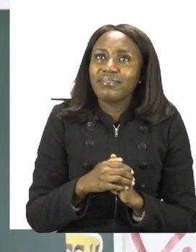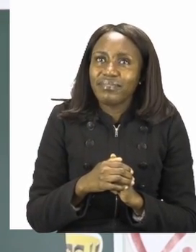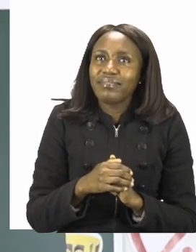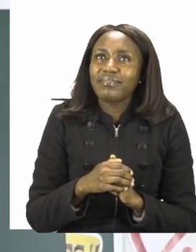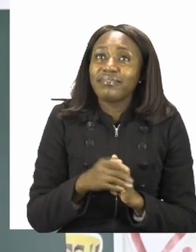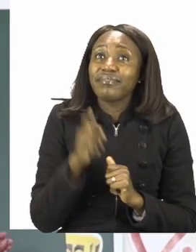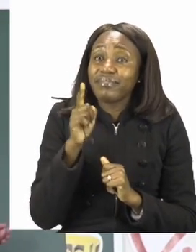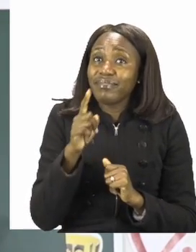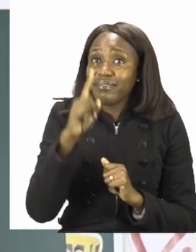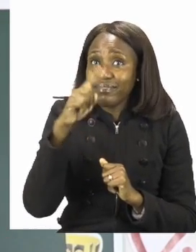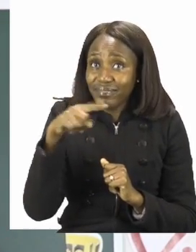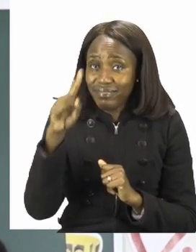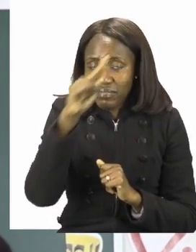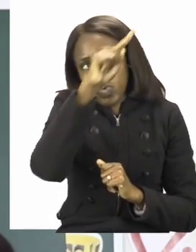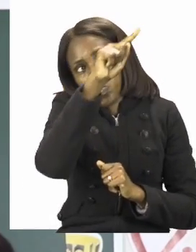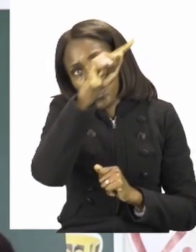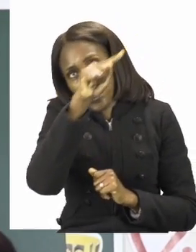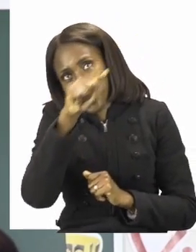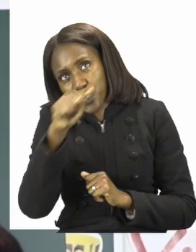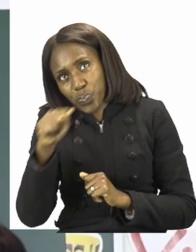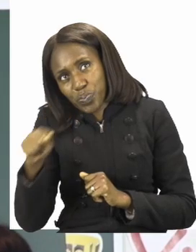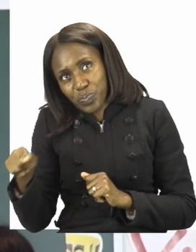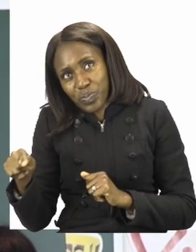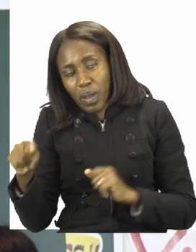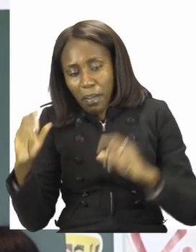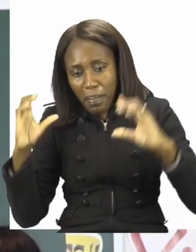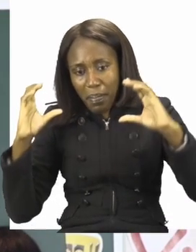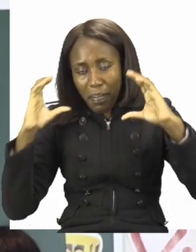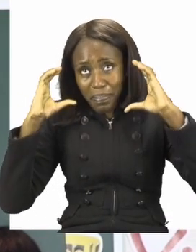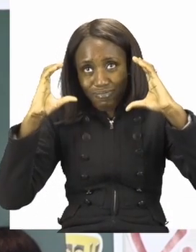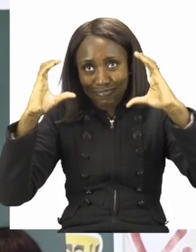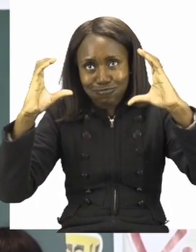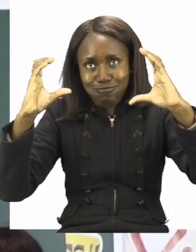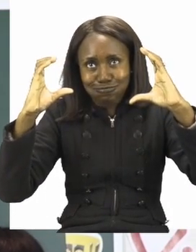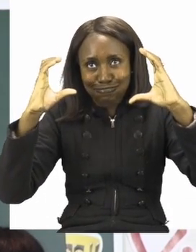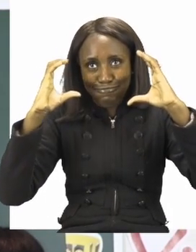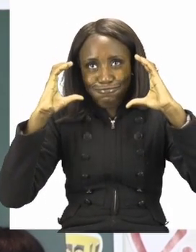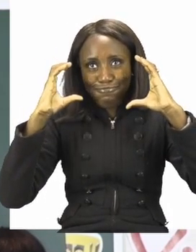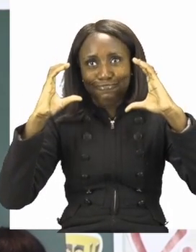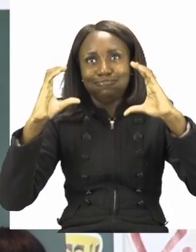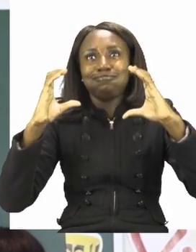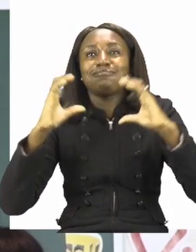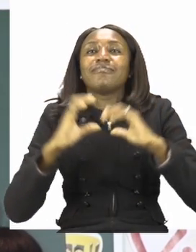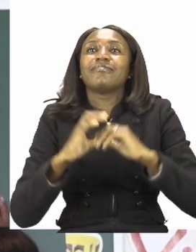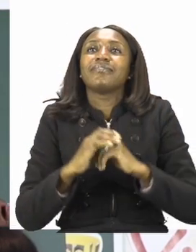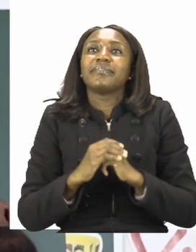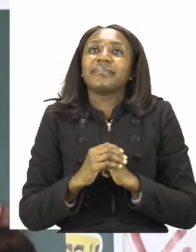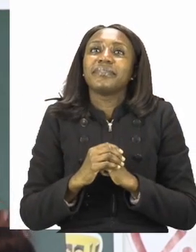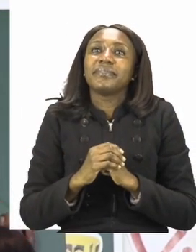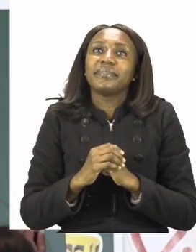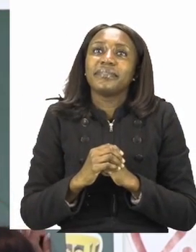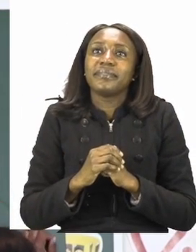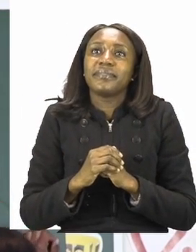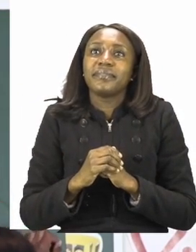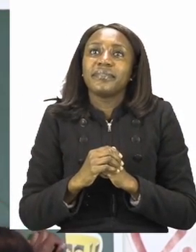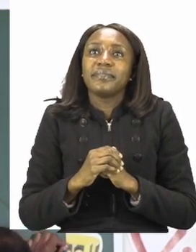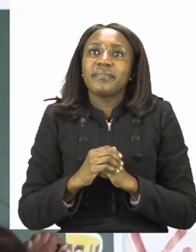dear boys and girls, is a bus. So, we're going to connect it with a